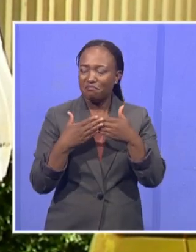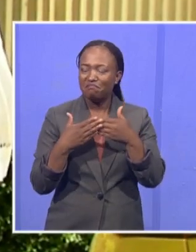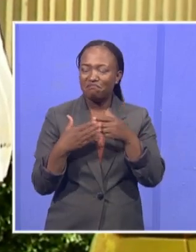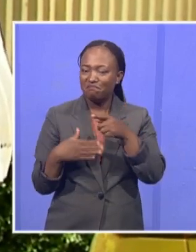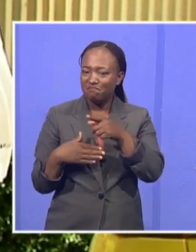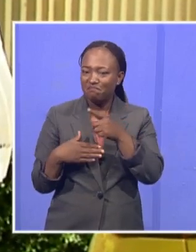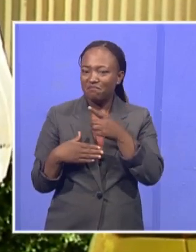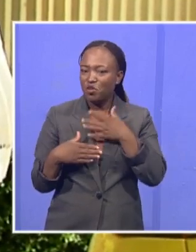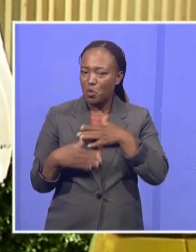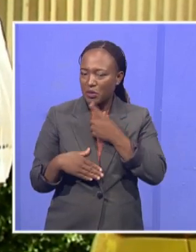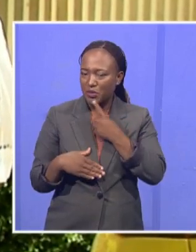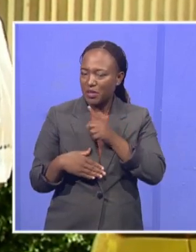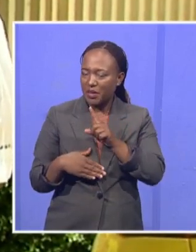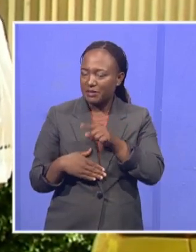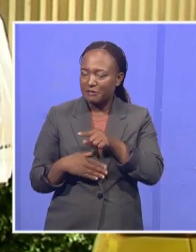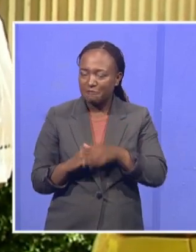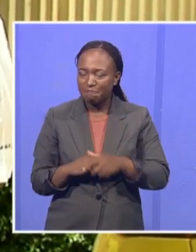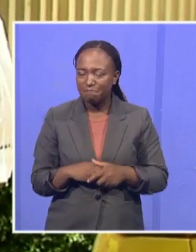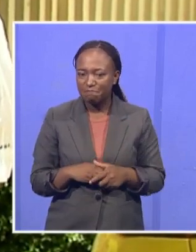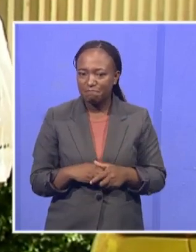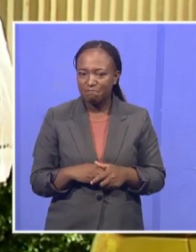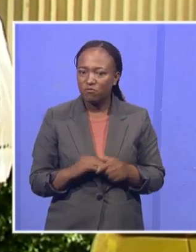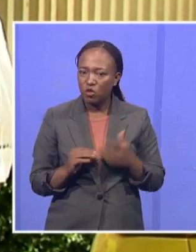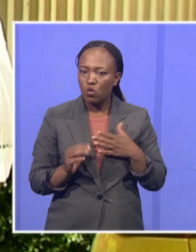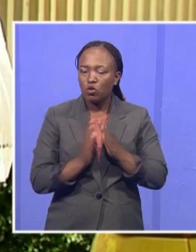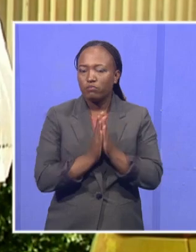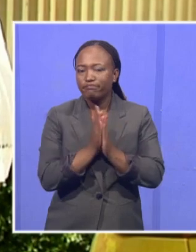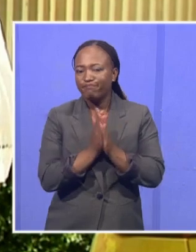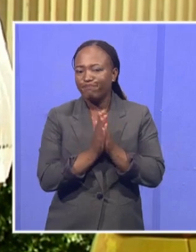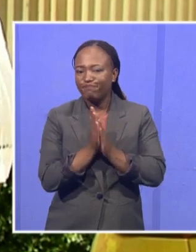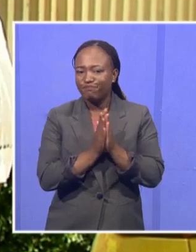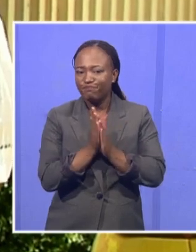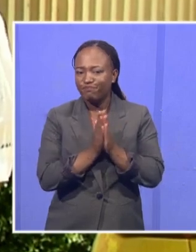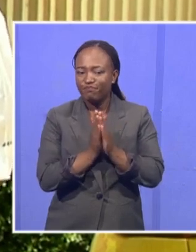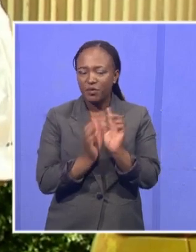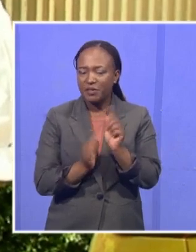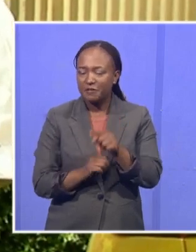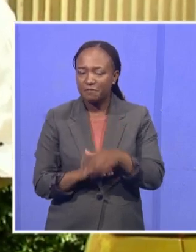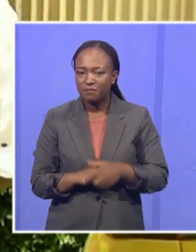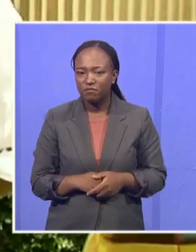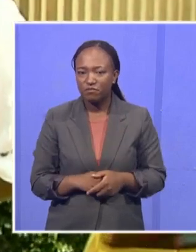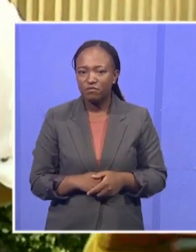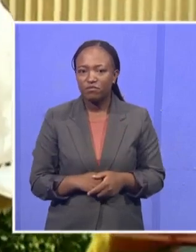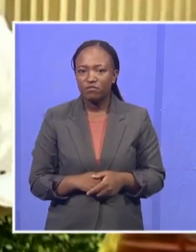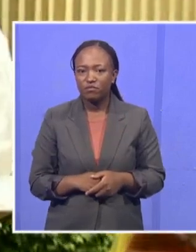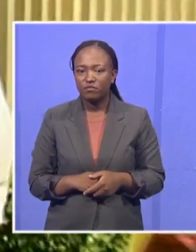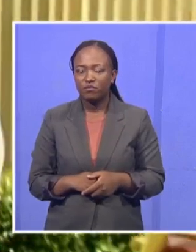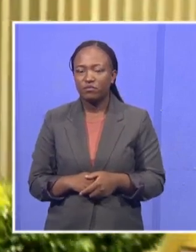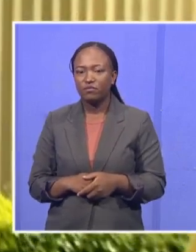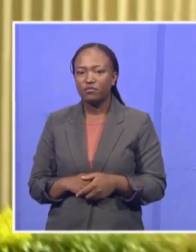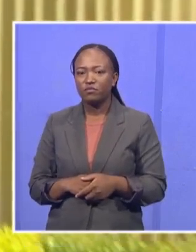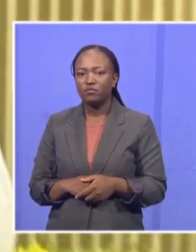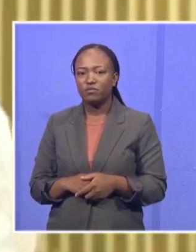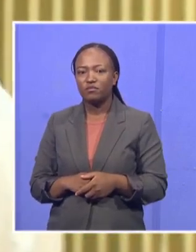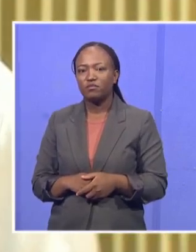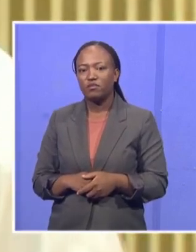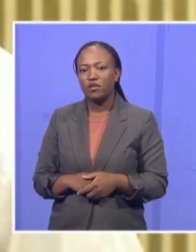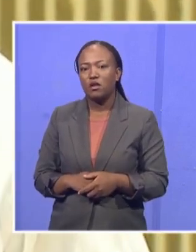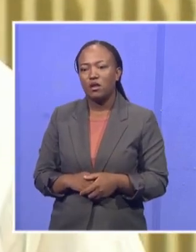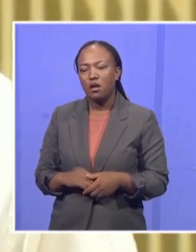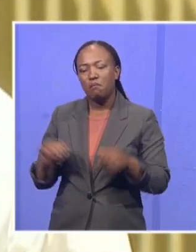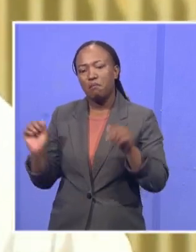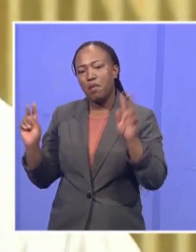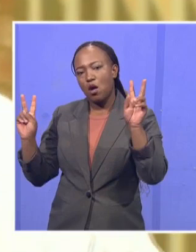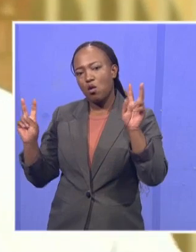it that you perhaps can inspire them, that can make them cross this hurdle? Well, I have this quote, although I do not know